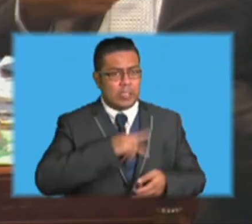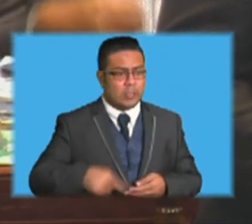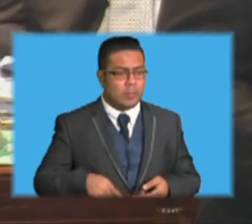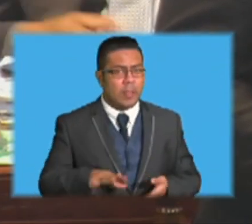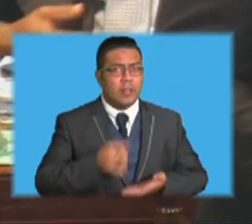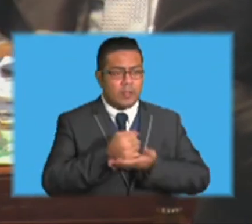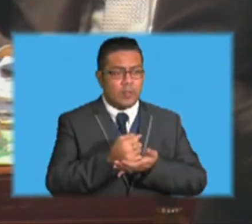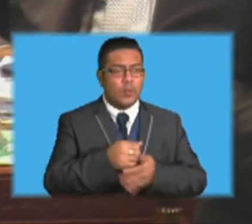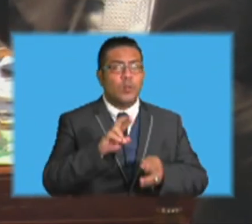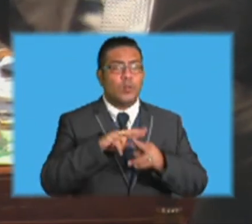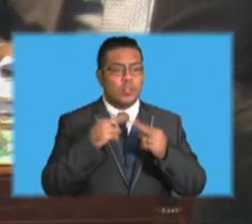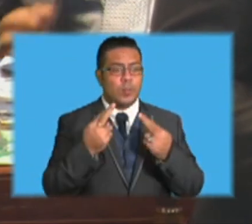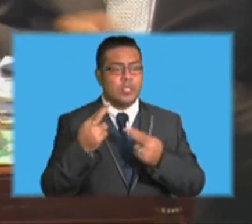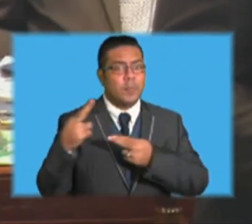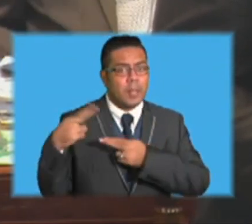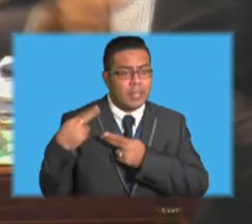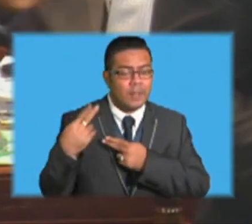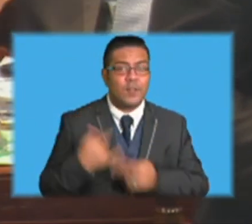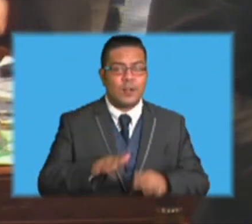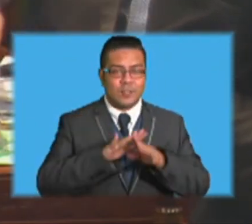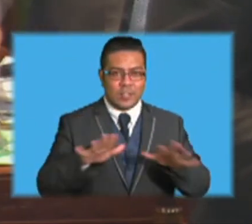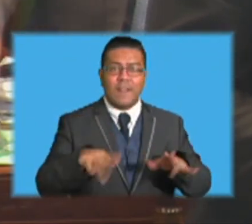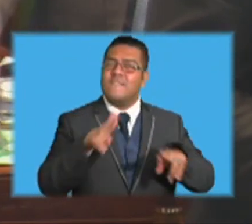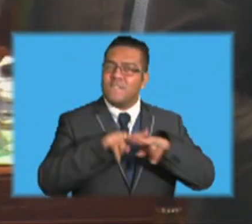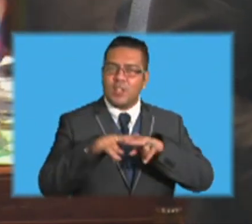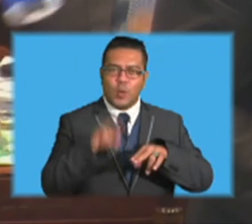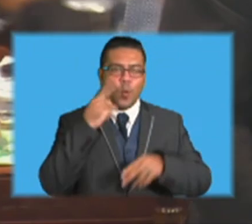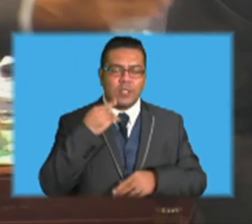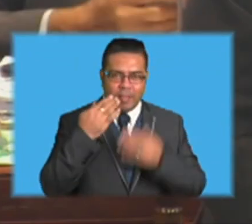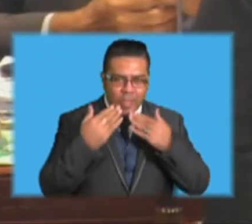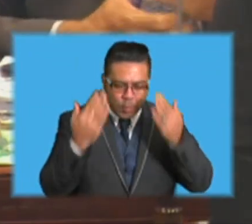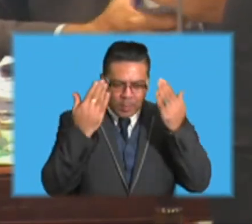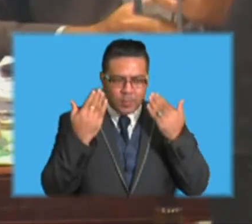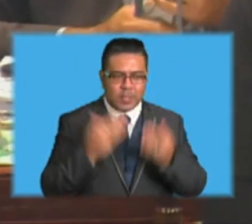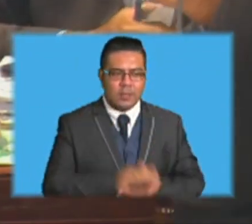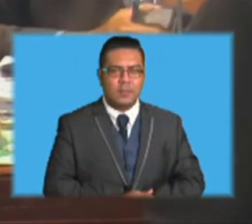its traditional responsibility for charting Fiji waters. Thank you, Madam Speaker.